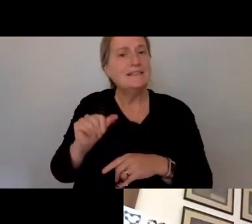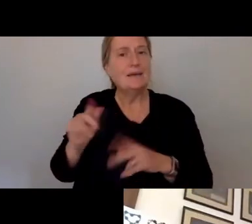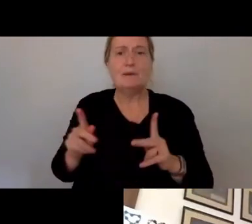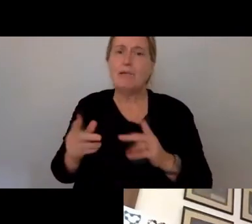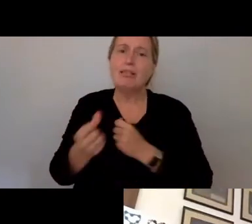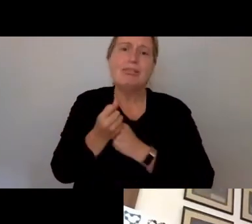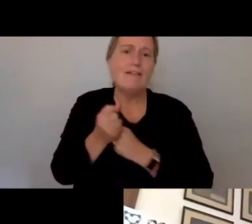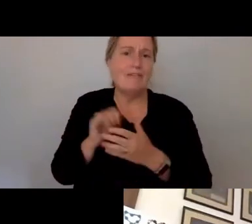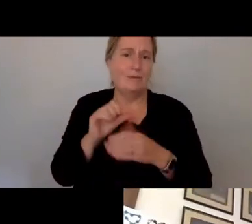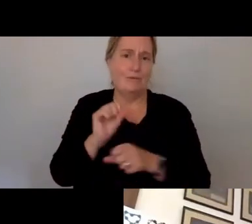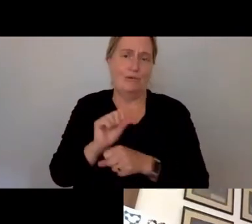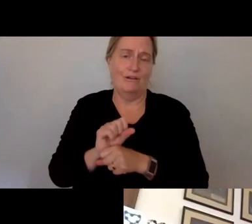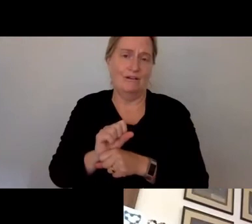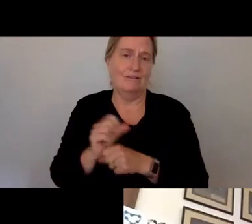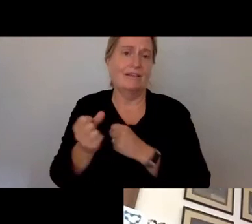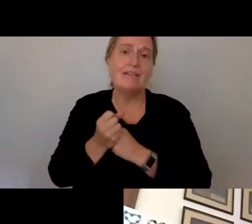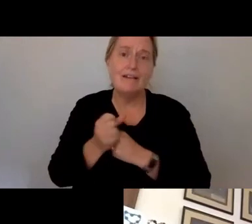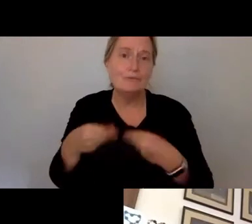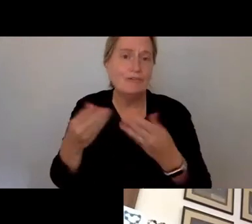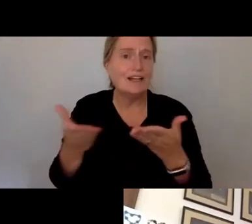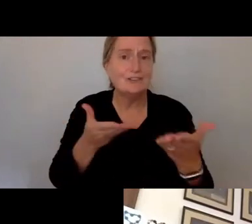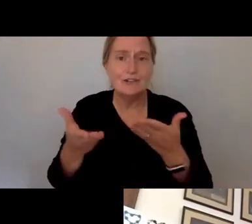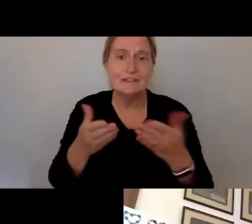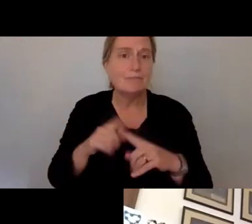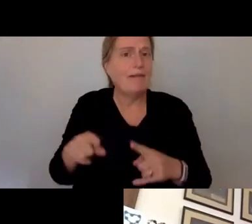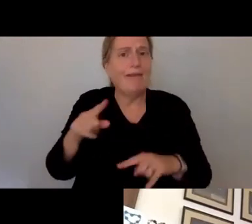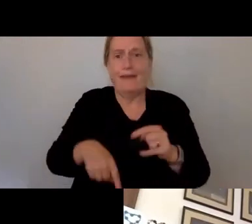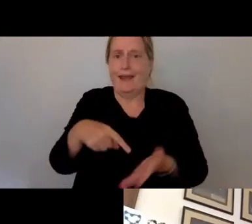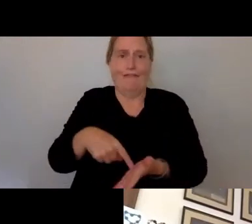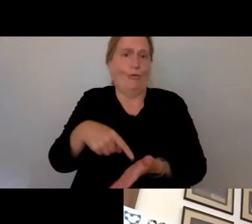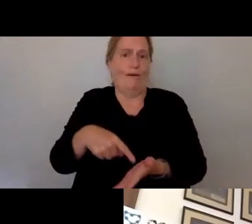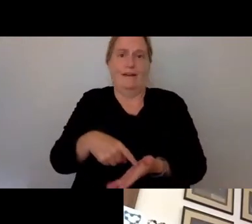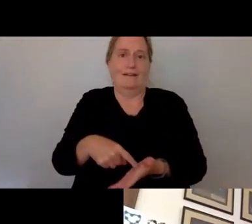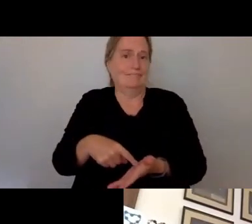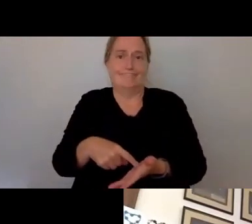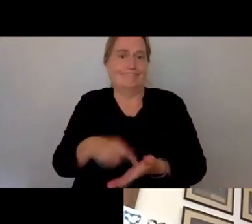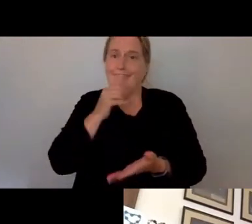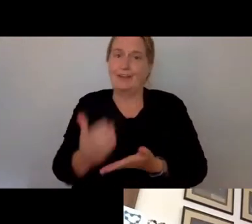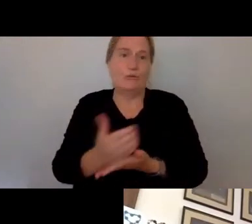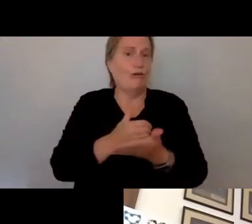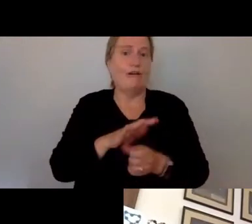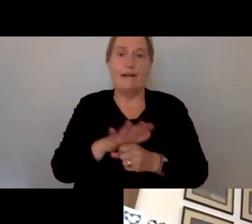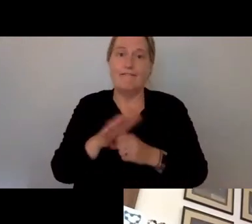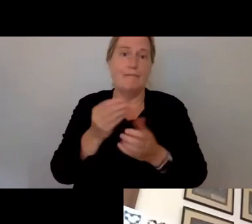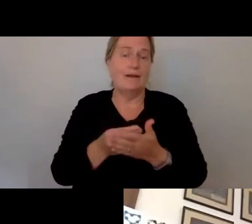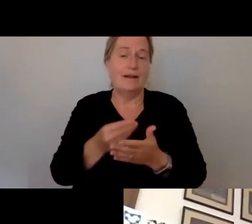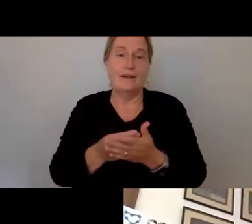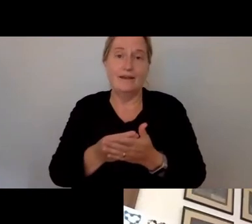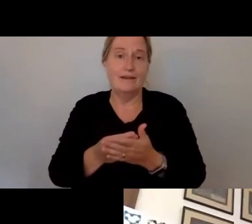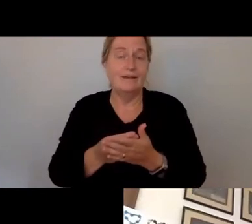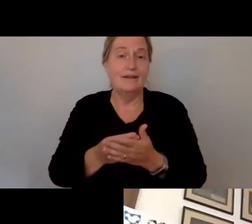the service, but they just can't afford it. And they hang on as long as they can, working sometimes 2